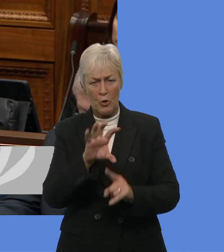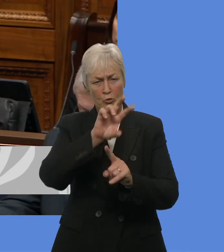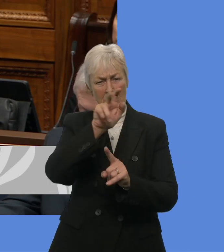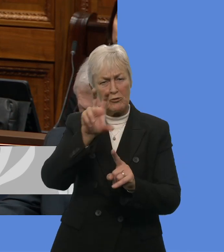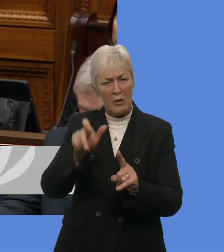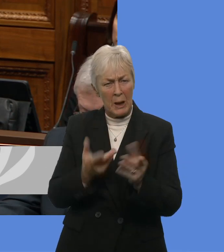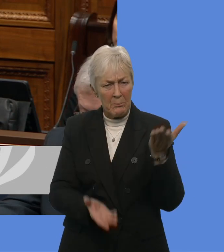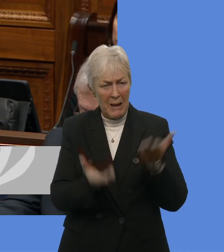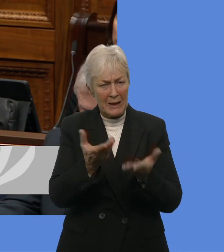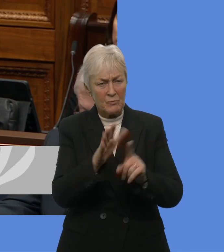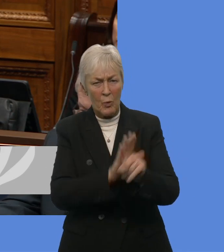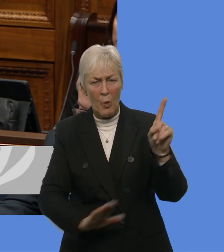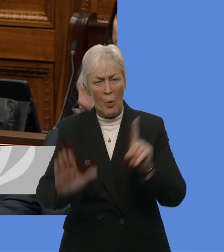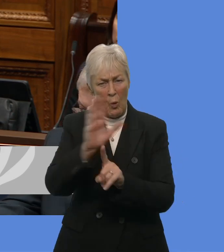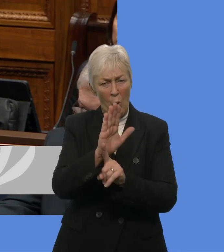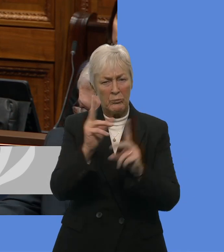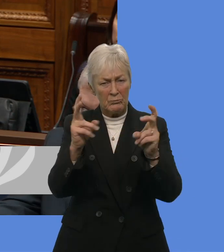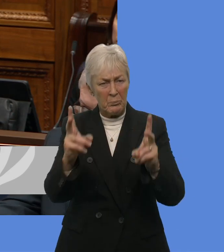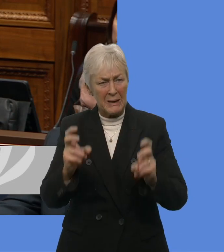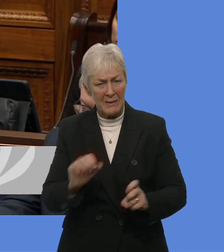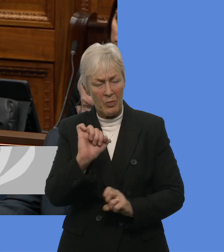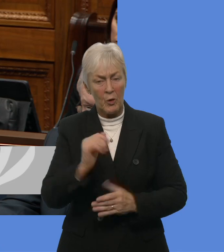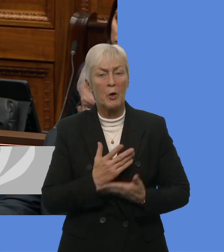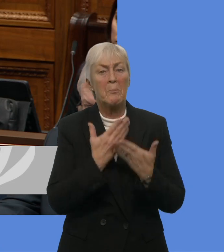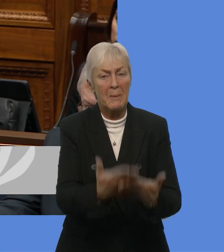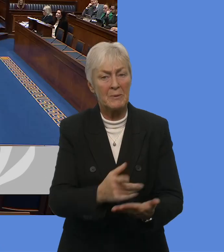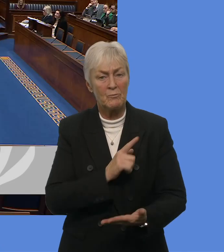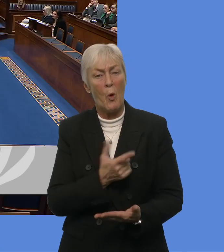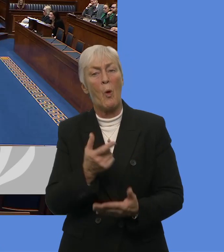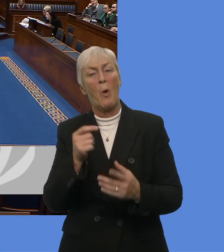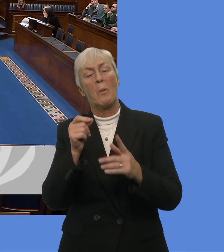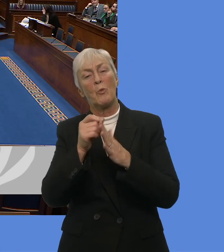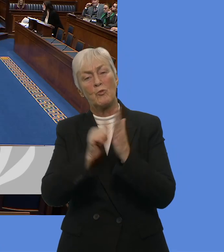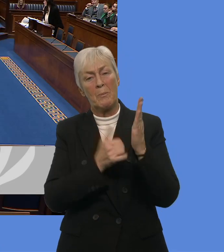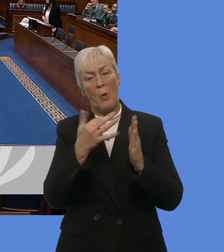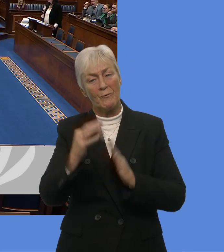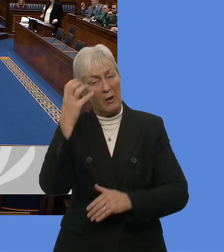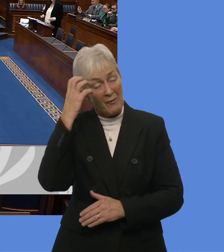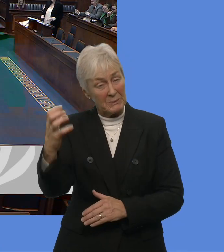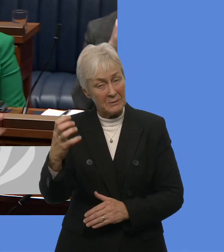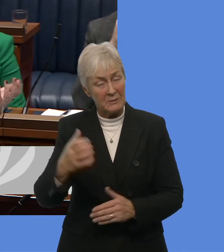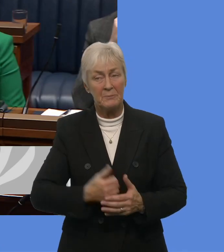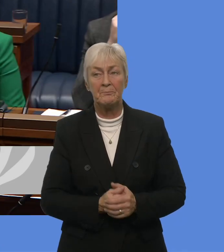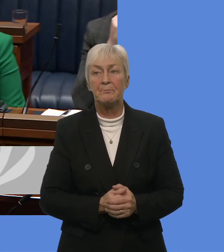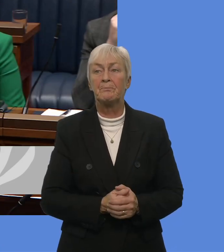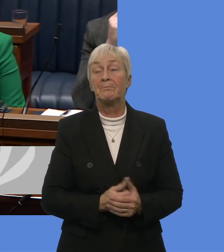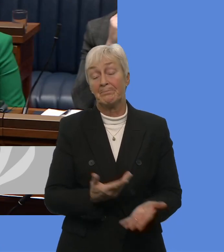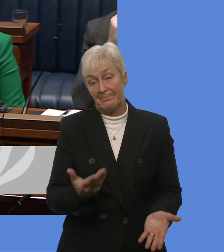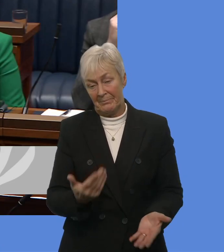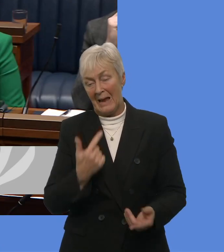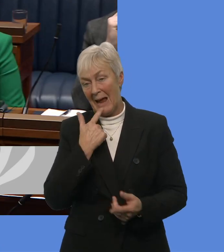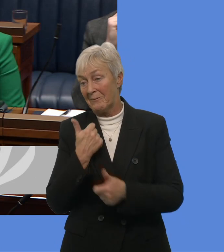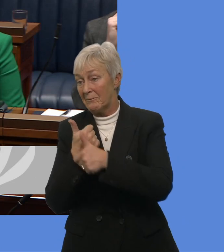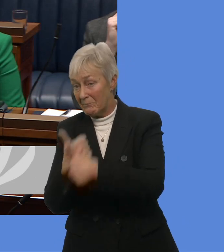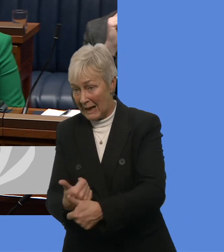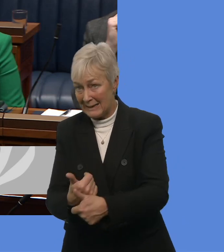balance throughout all of the departments and their commitments in the programme for government. Thank you, Mr. Speaker. I can advise the member